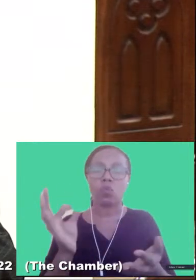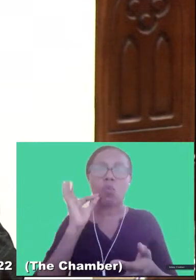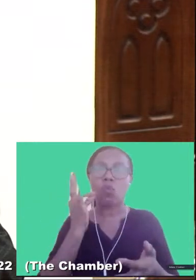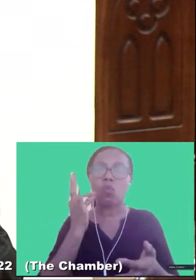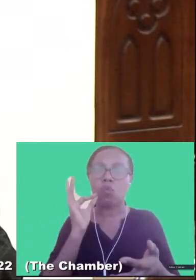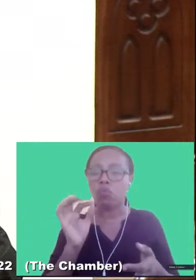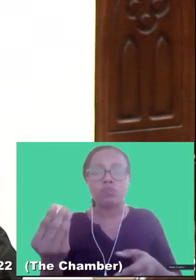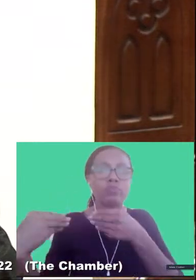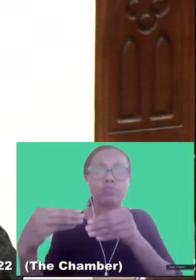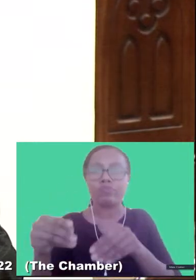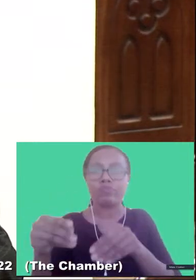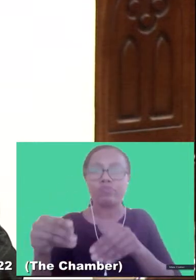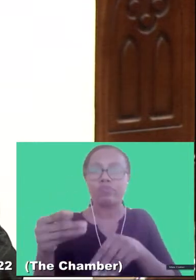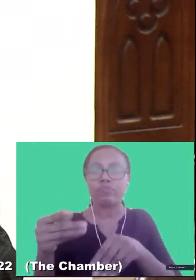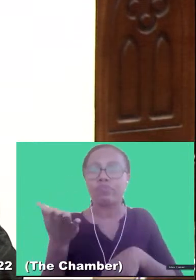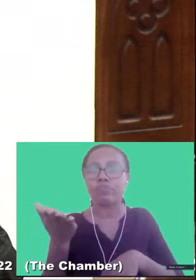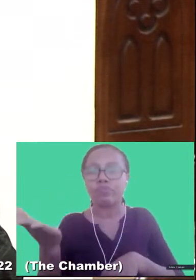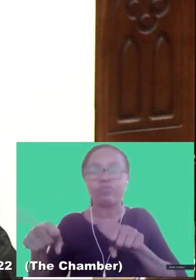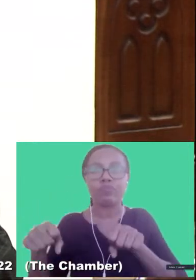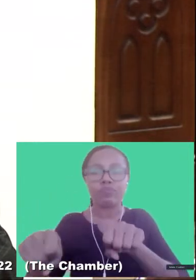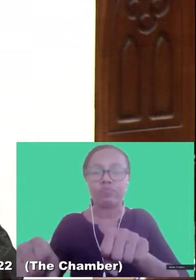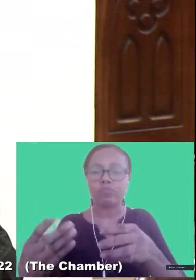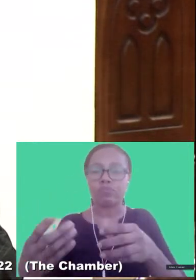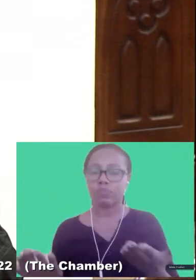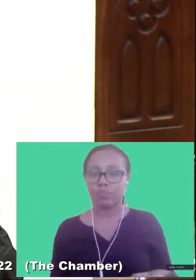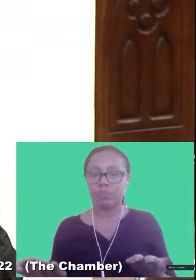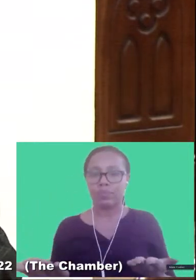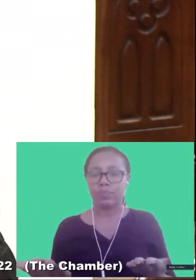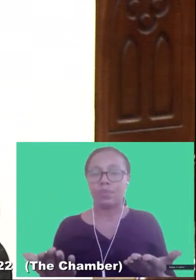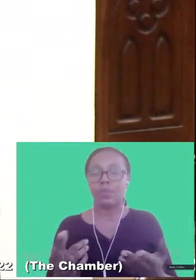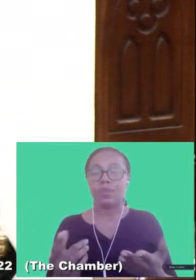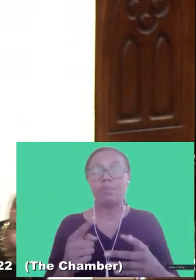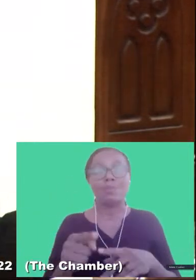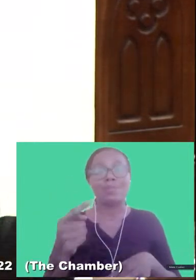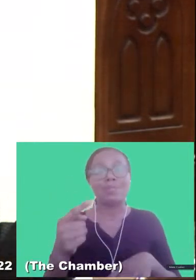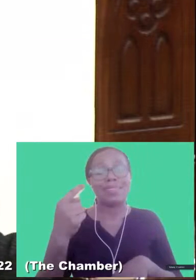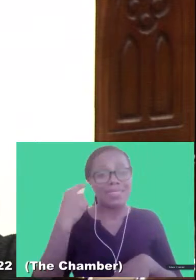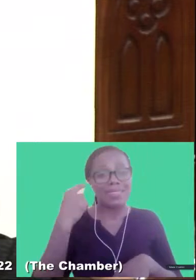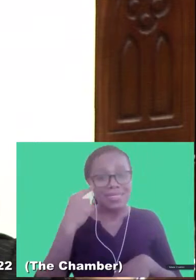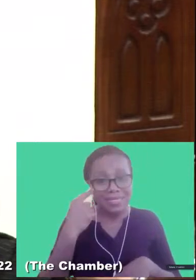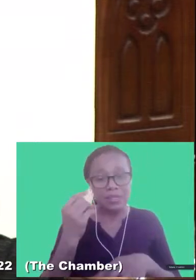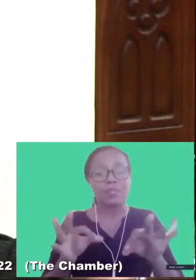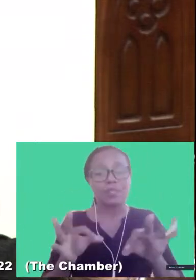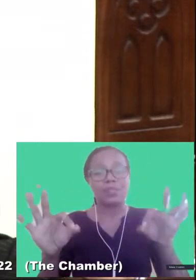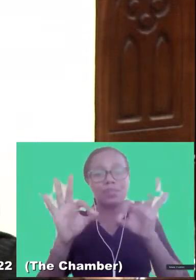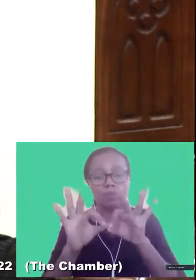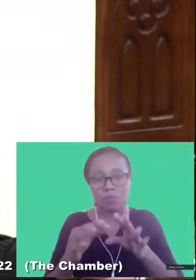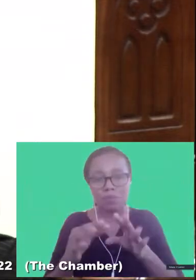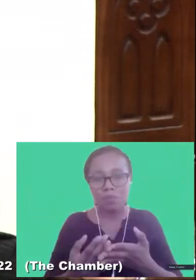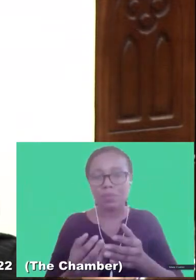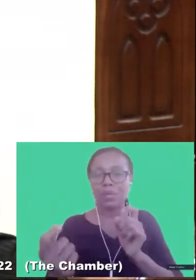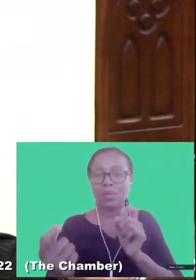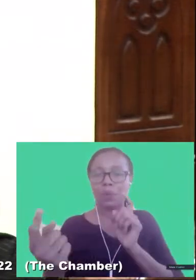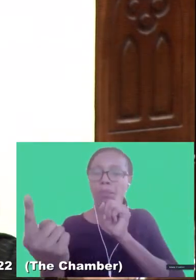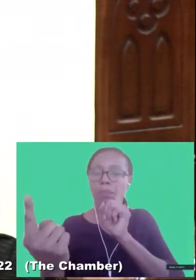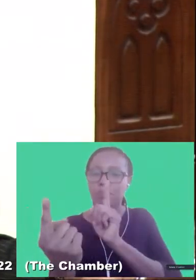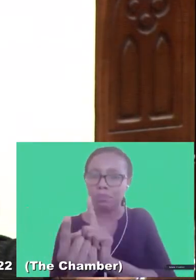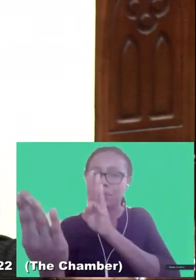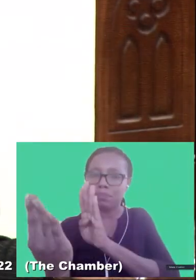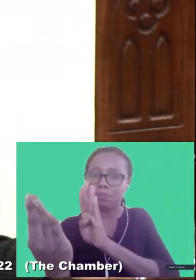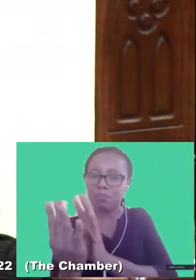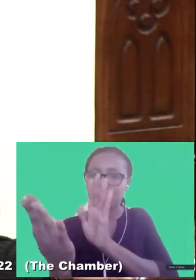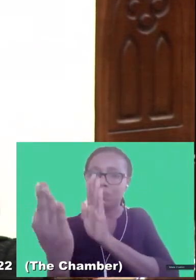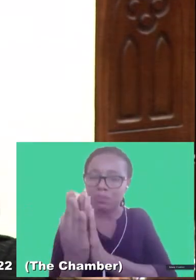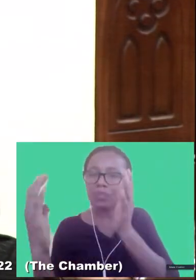that sometimes you have 6 and 7 men doing the same thing, and you can see the economies of scale that can easily